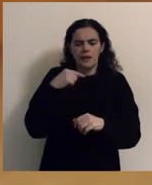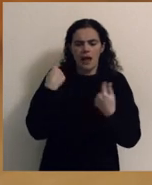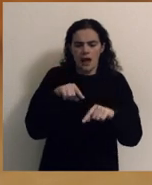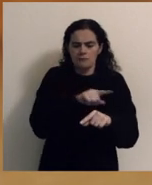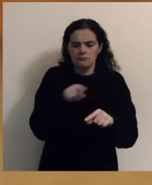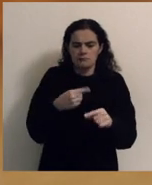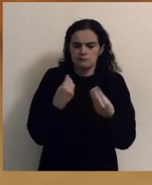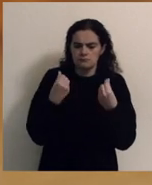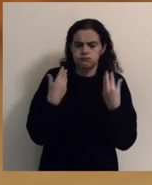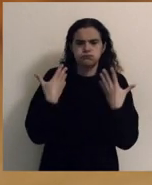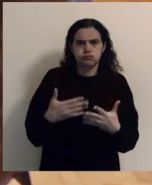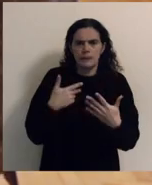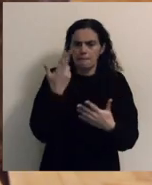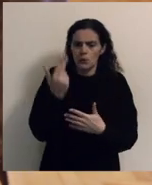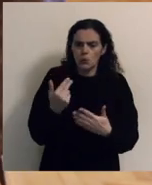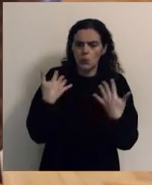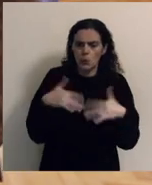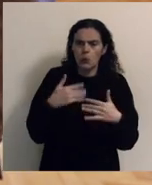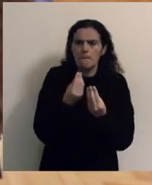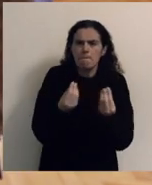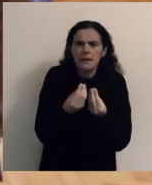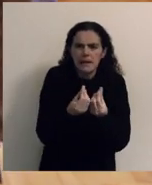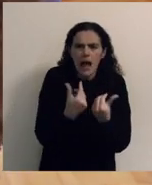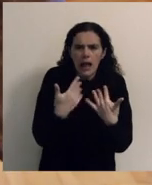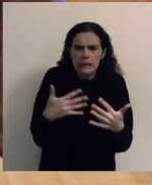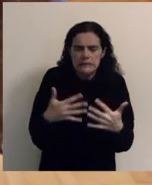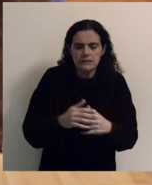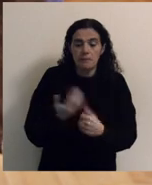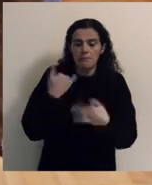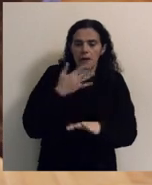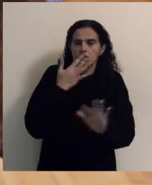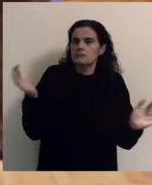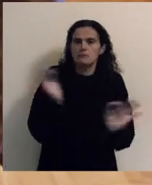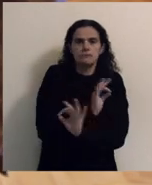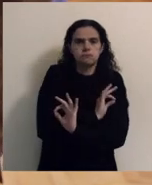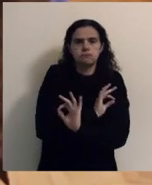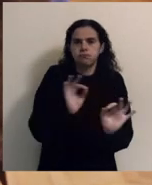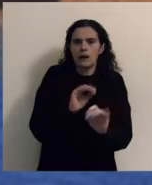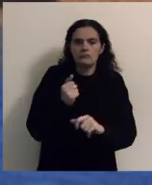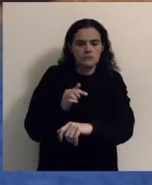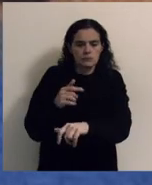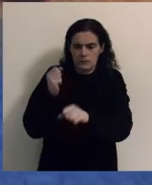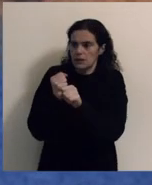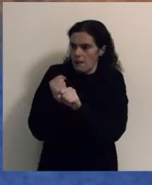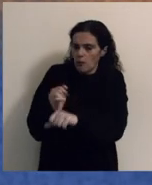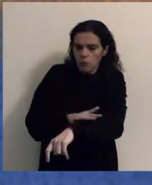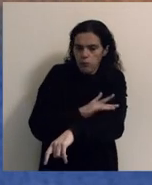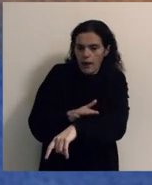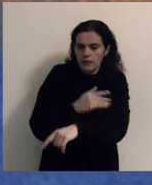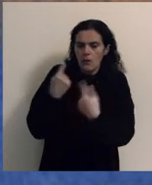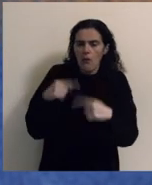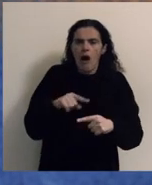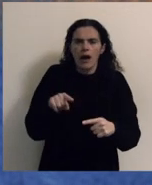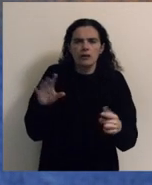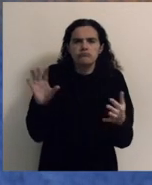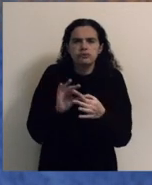is a very aggressive kind of material, but it's an extraordinarily poetic work that is all